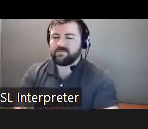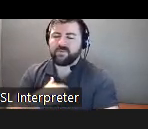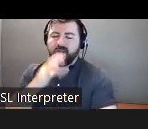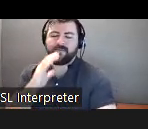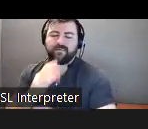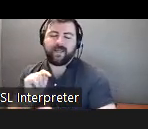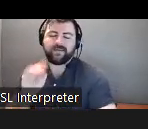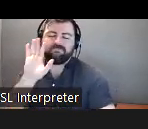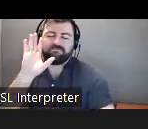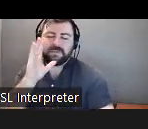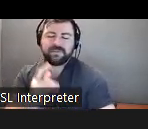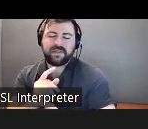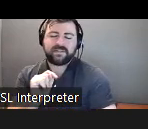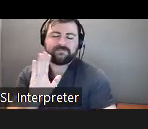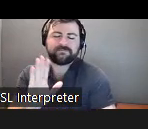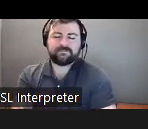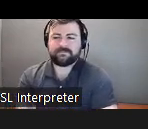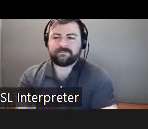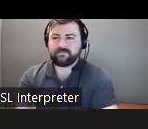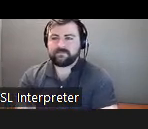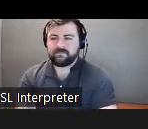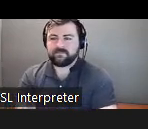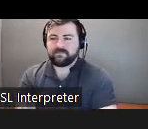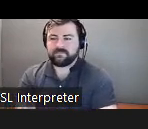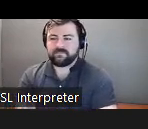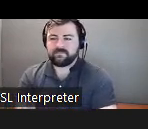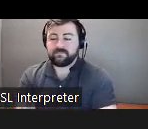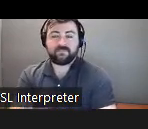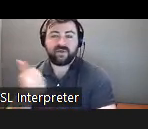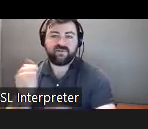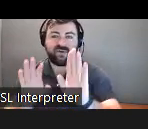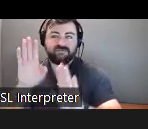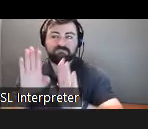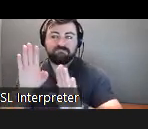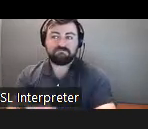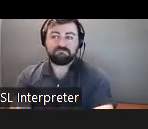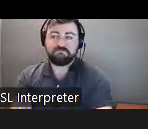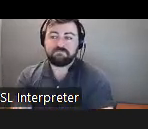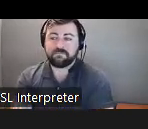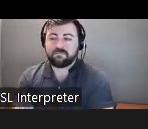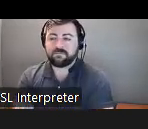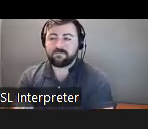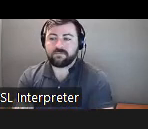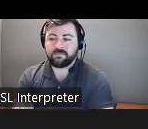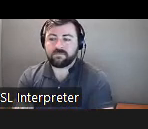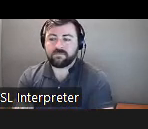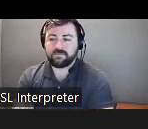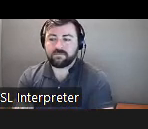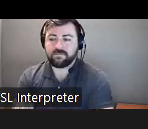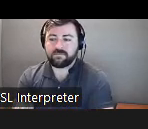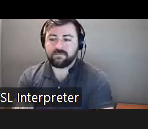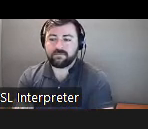sorry. All right. Do we have any other hands up? Council members, if you can see.